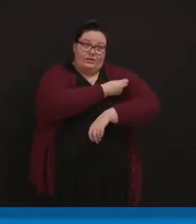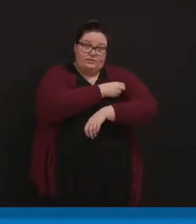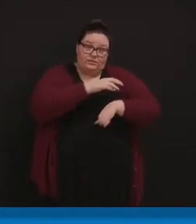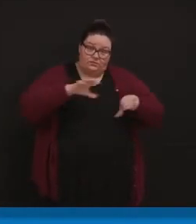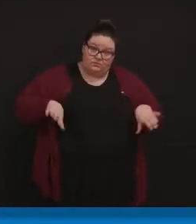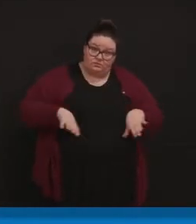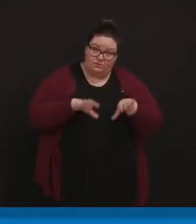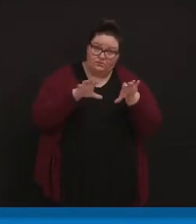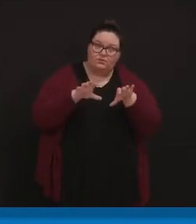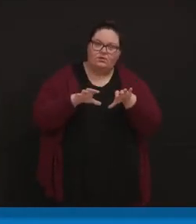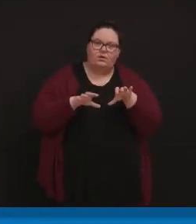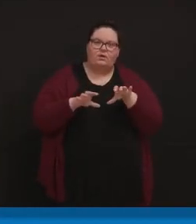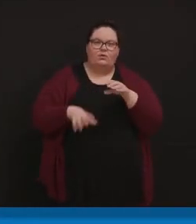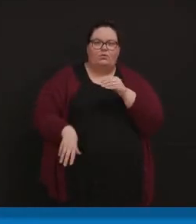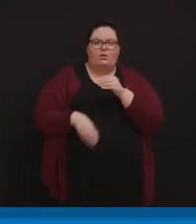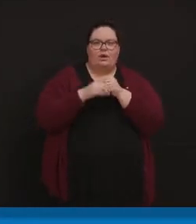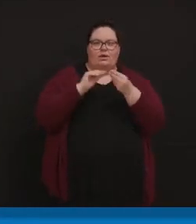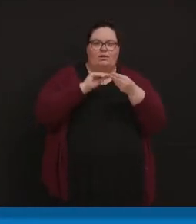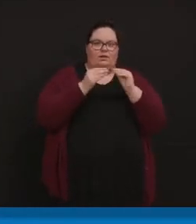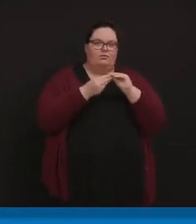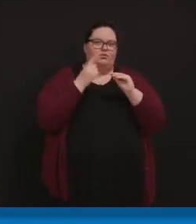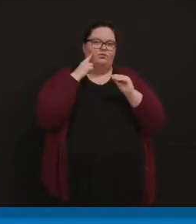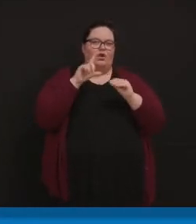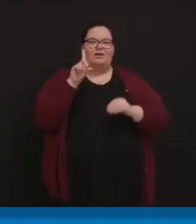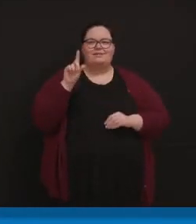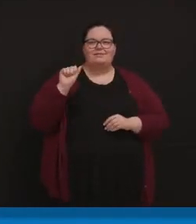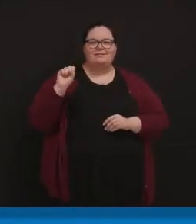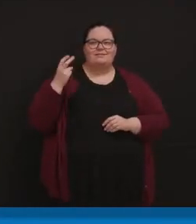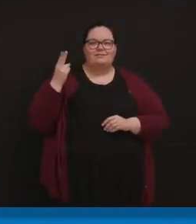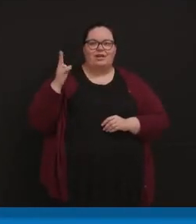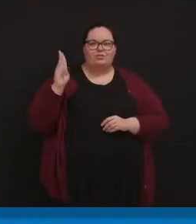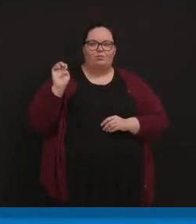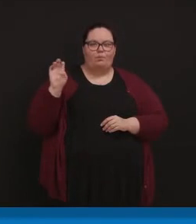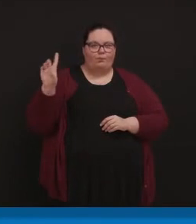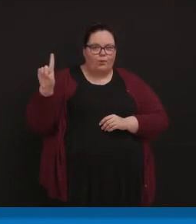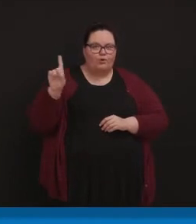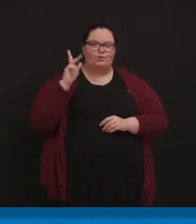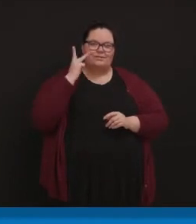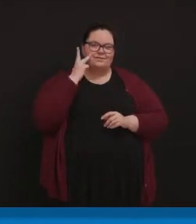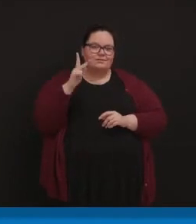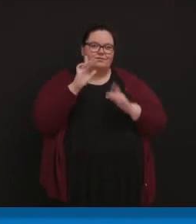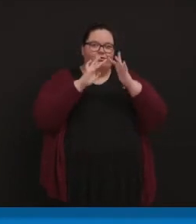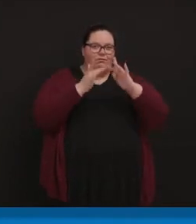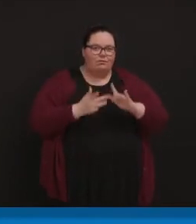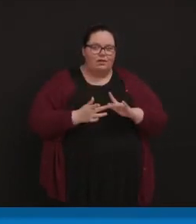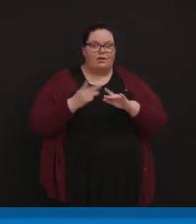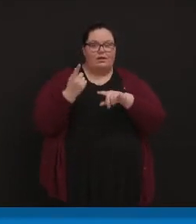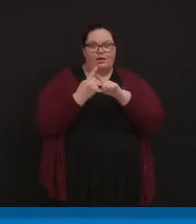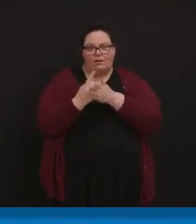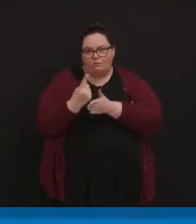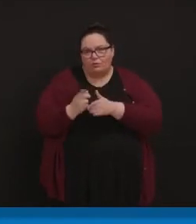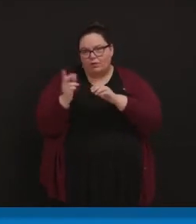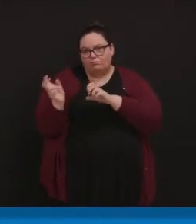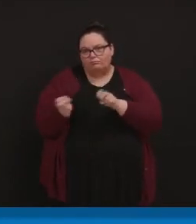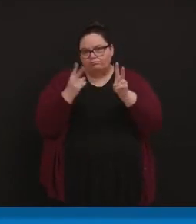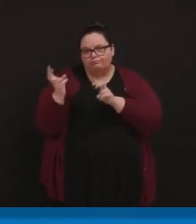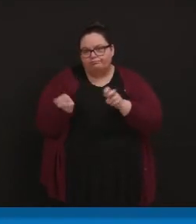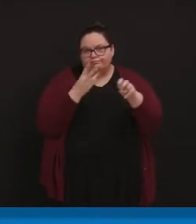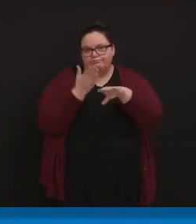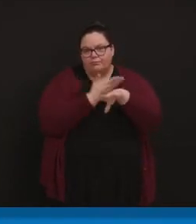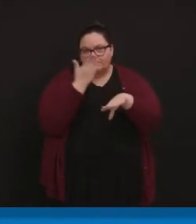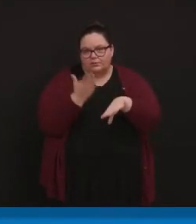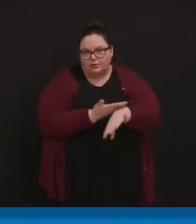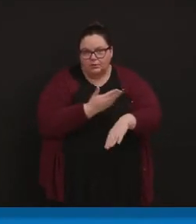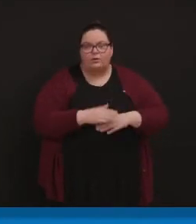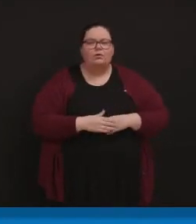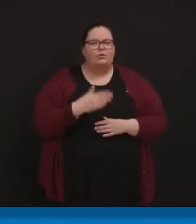adding numbers to the New Brunswick COVID-19 dashboard, which is available online, and we will be updating these numbers weekly. We